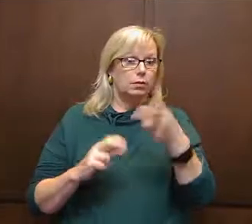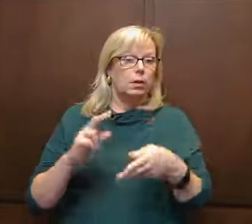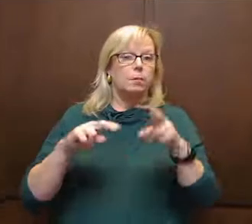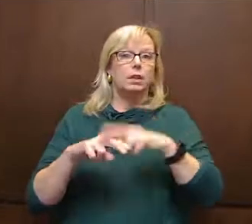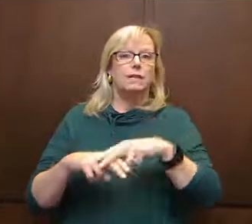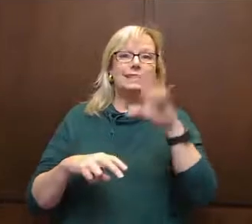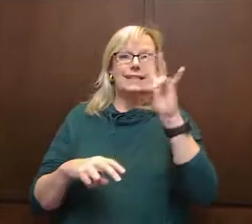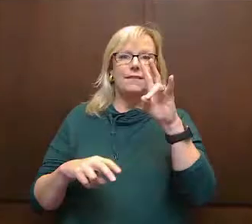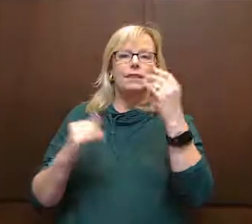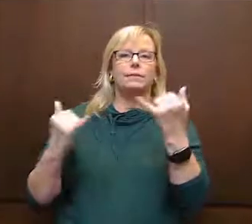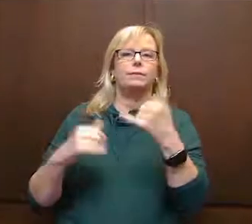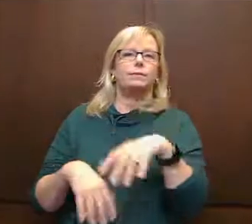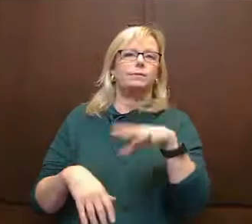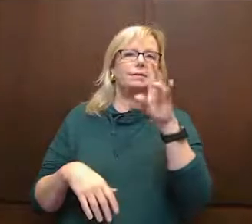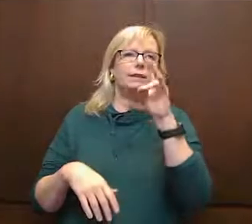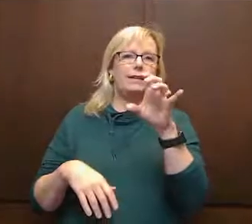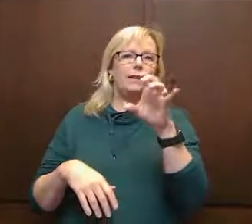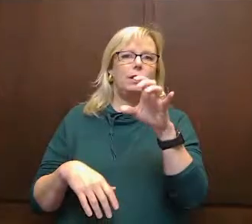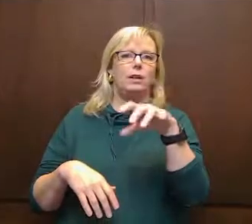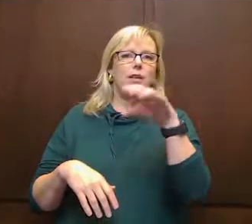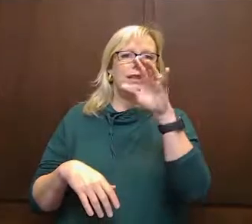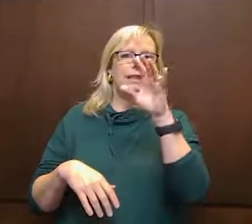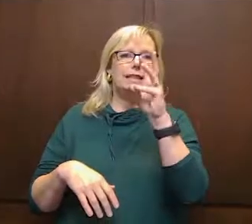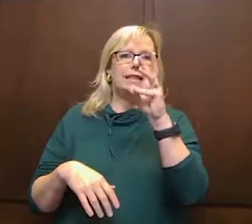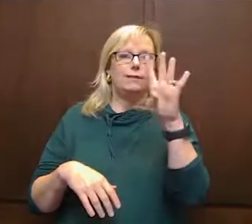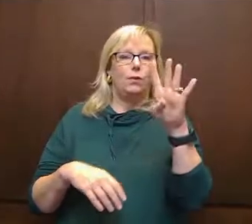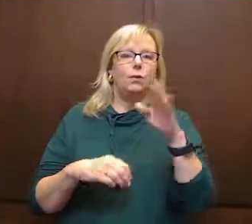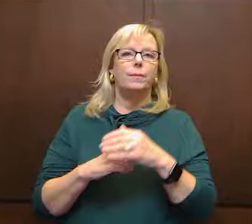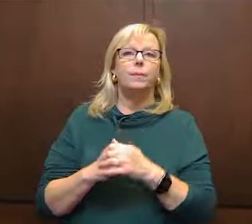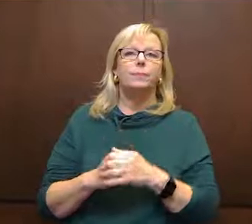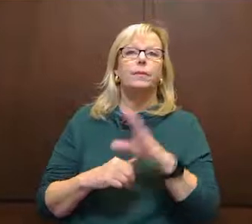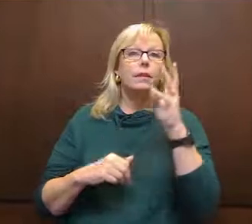62232 up 7 to 764.